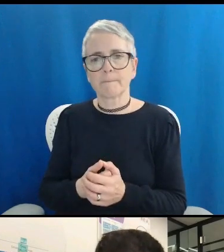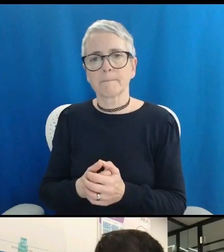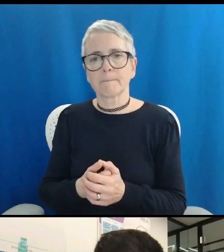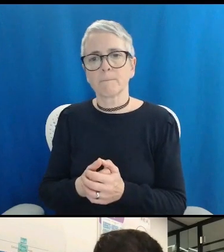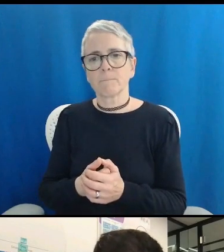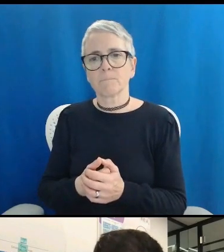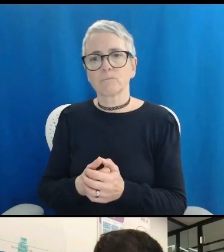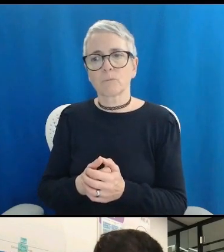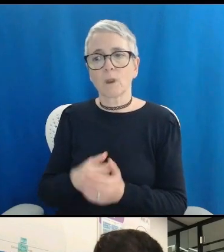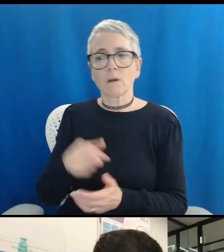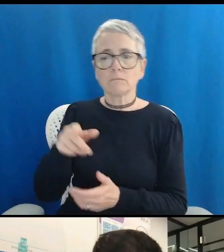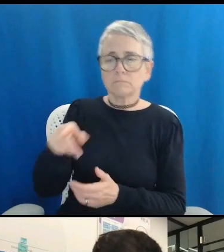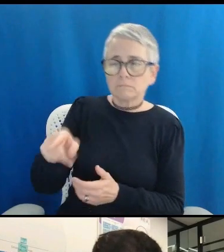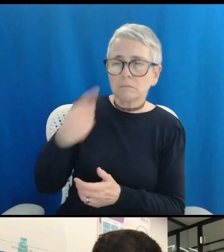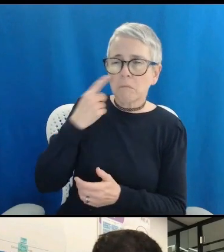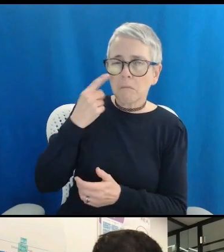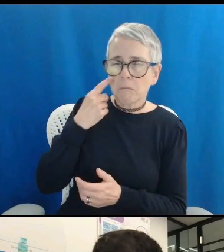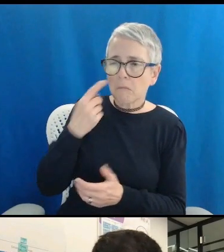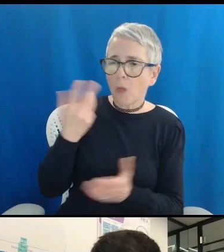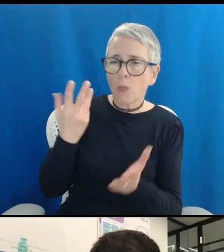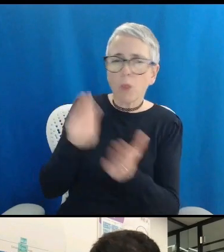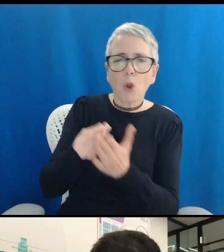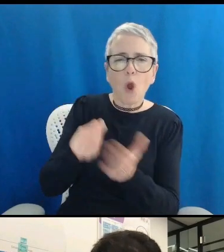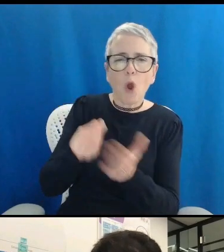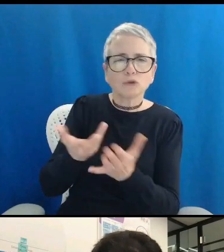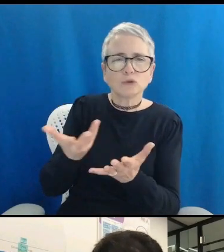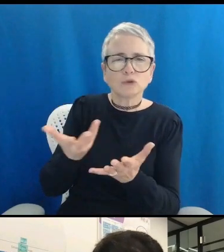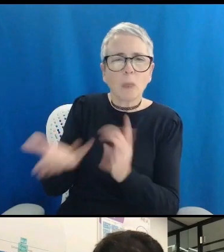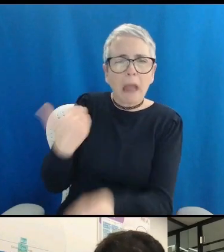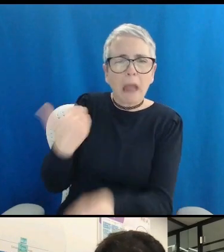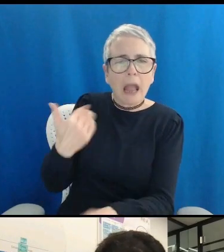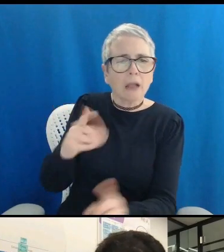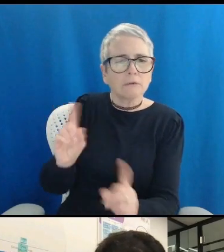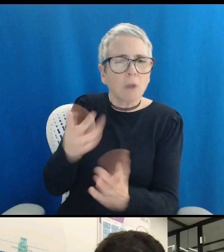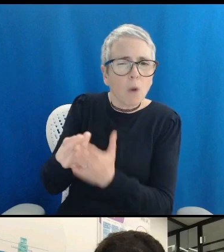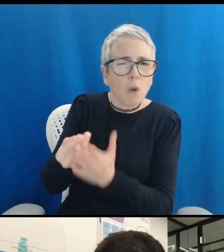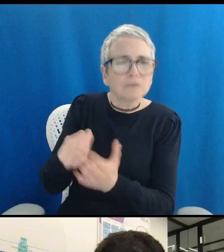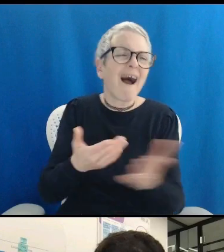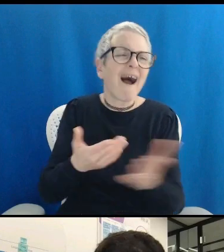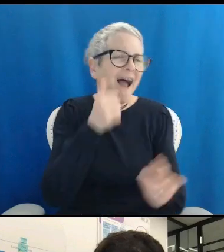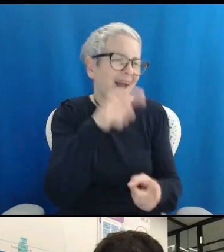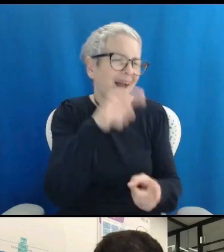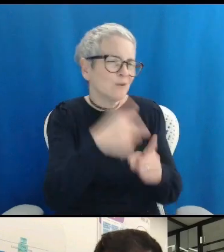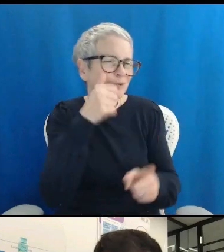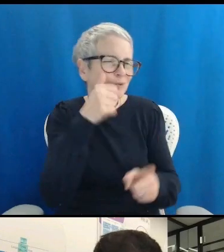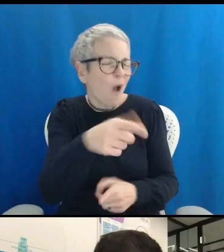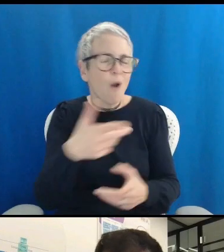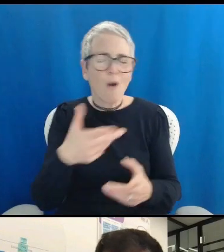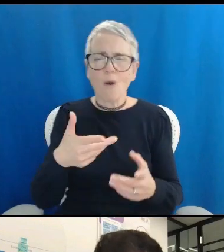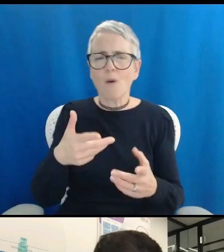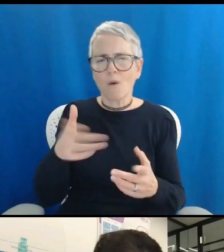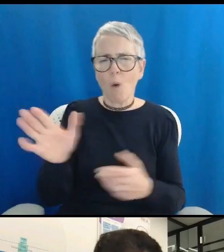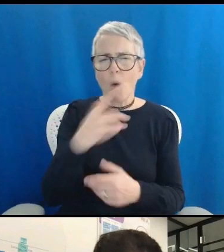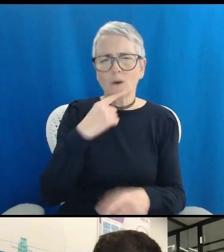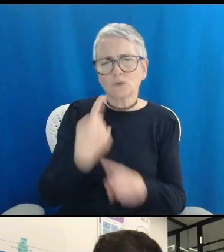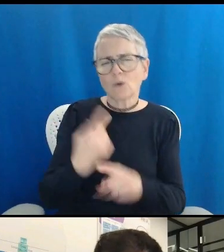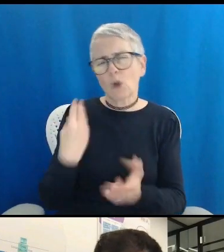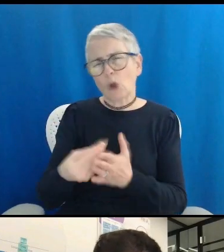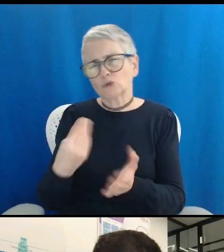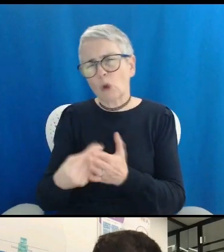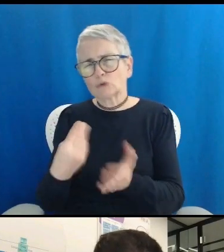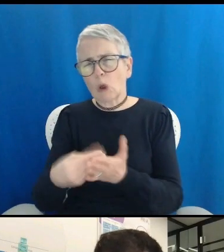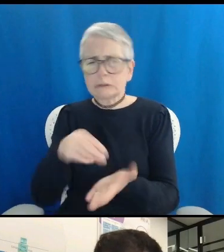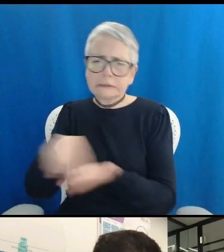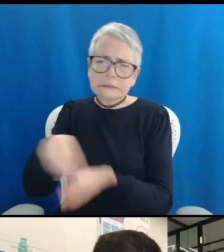space to know what the cost is. Kush can, you know, everywhere you go, they tell you the cost. There's a cost to disability, but there's a massive social benefit, but